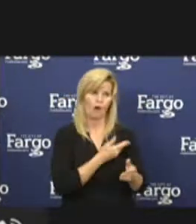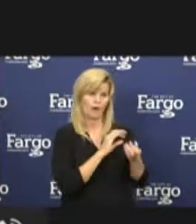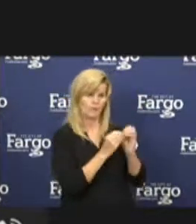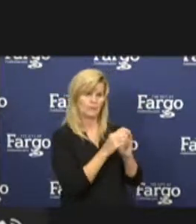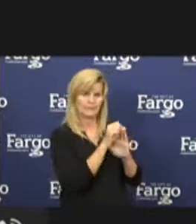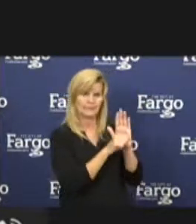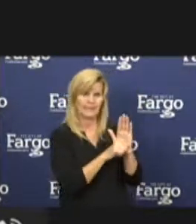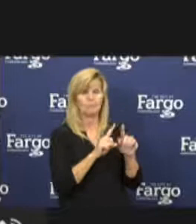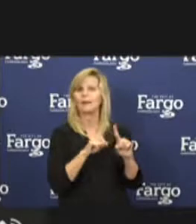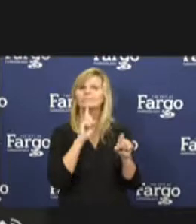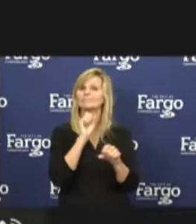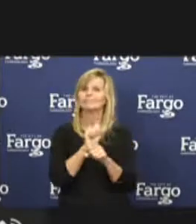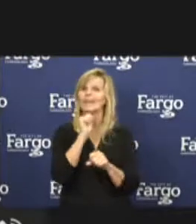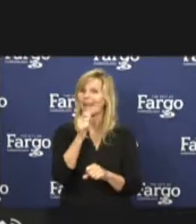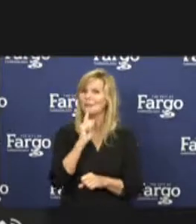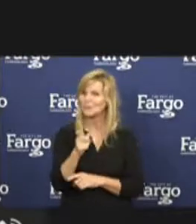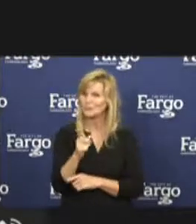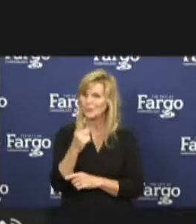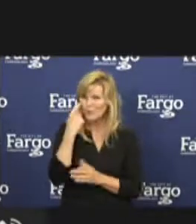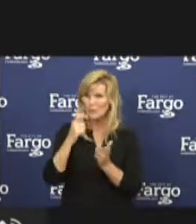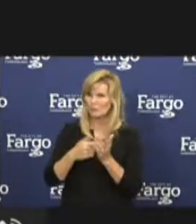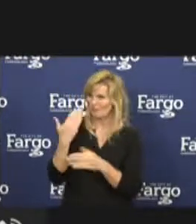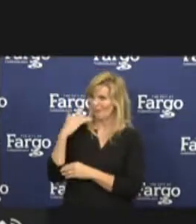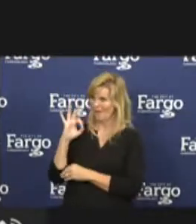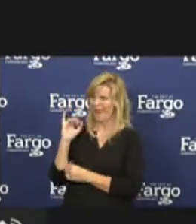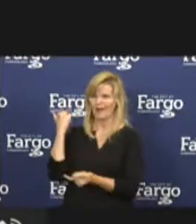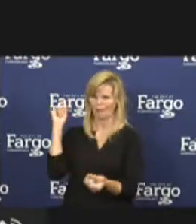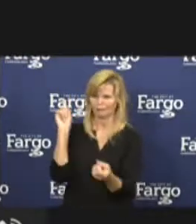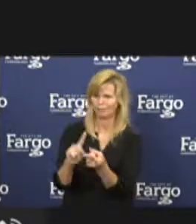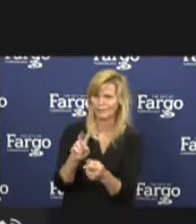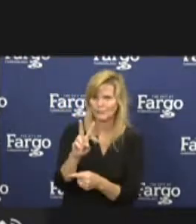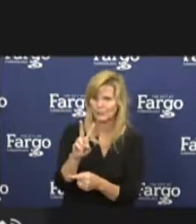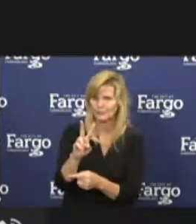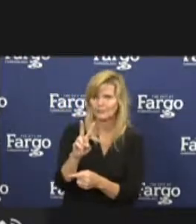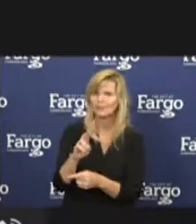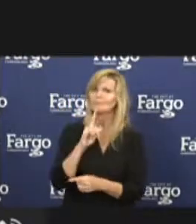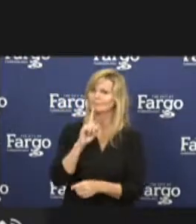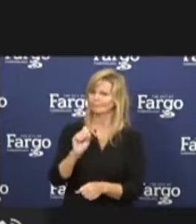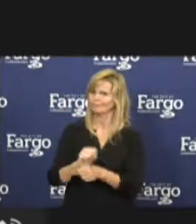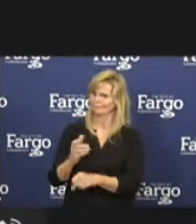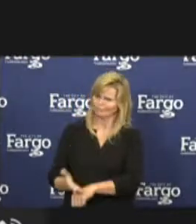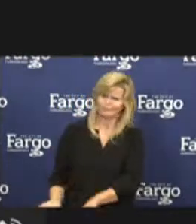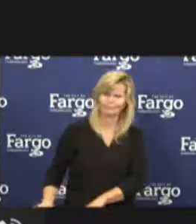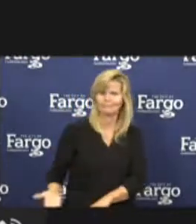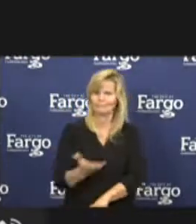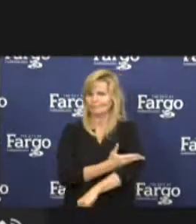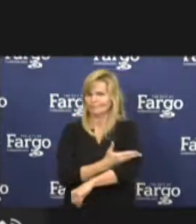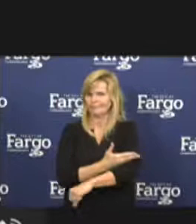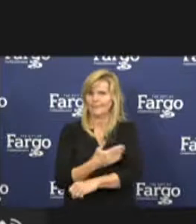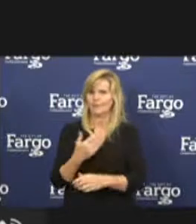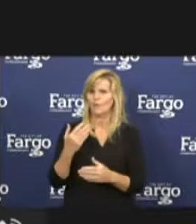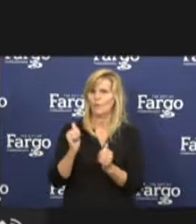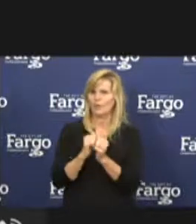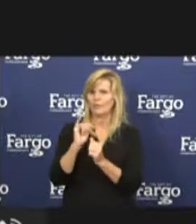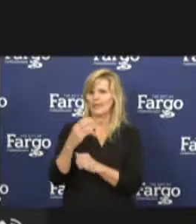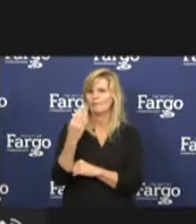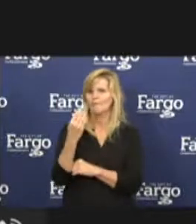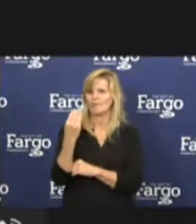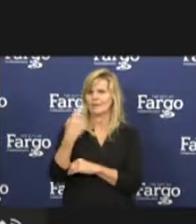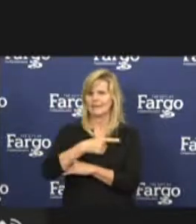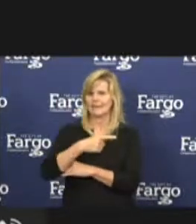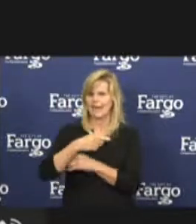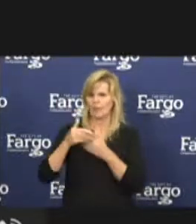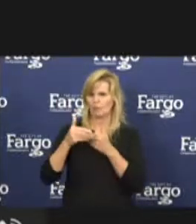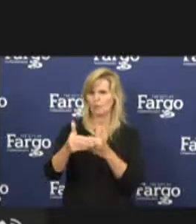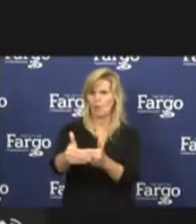But indeed, that is not true. With Cass County's dramatic improvement in the 14-day rolling average positivity